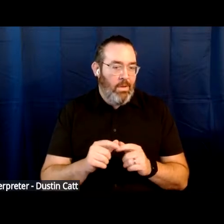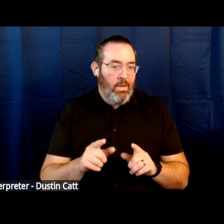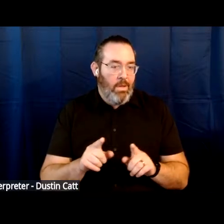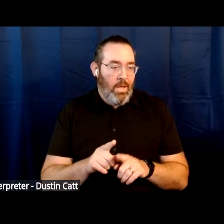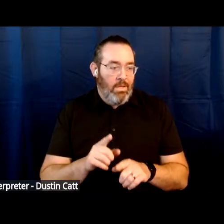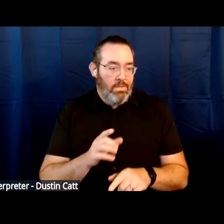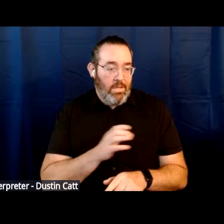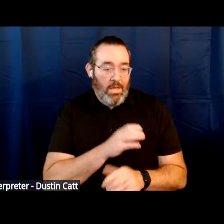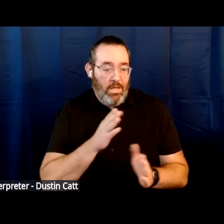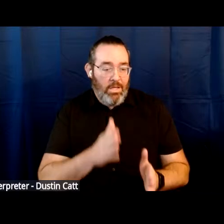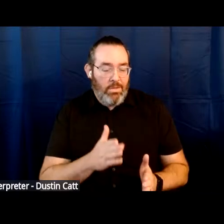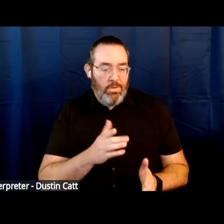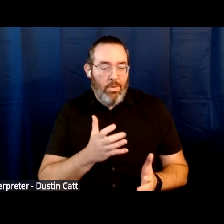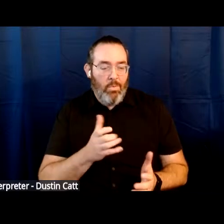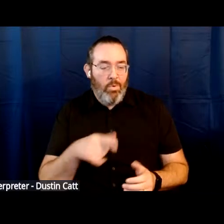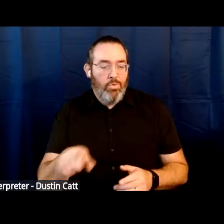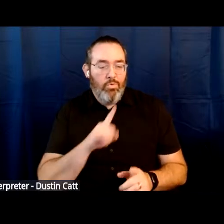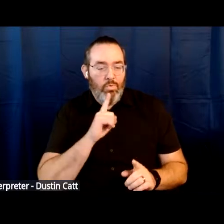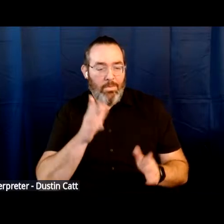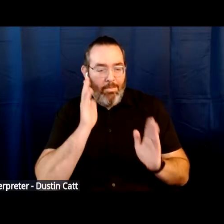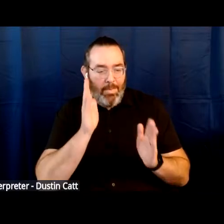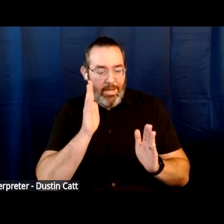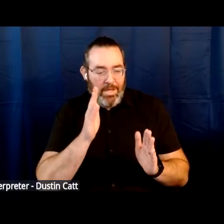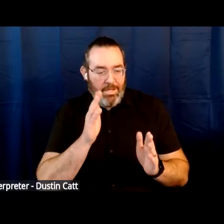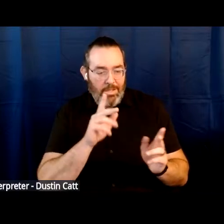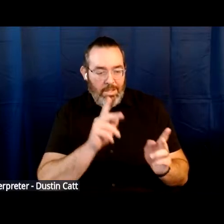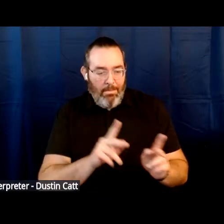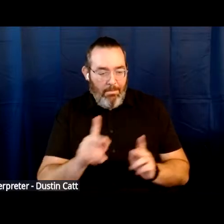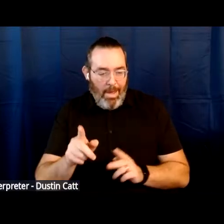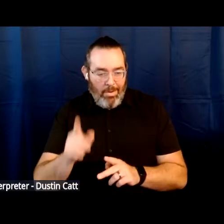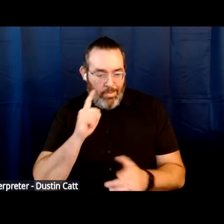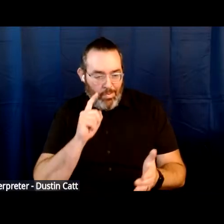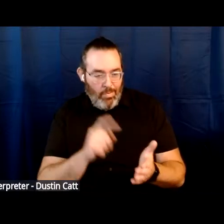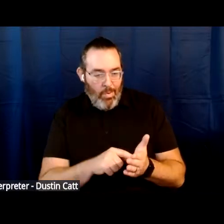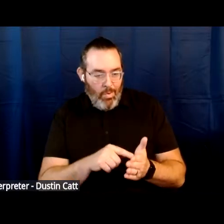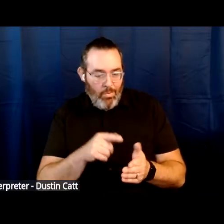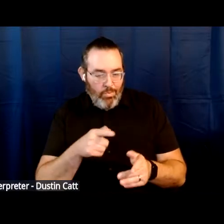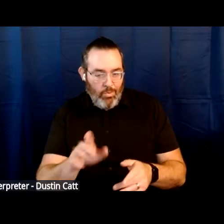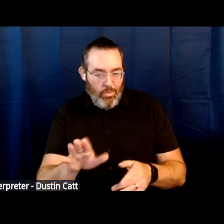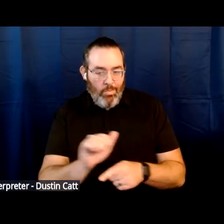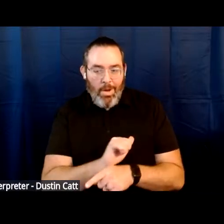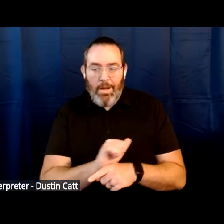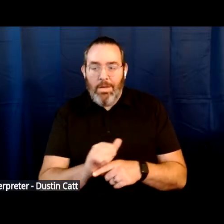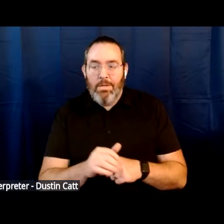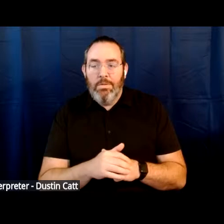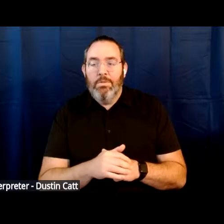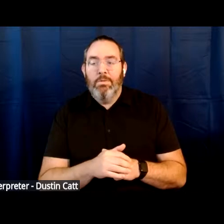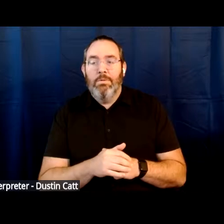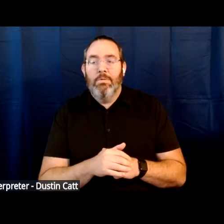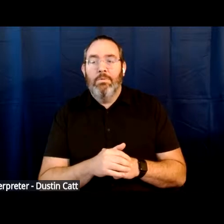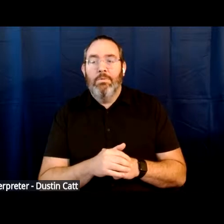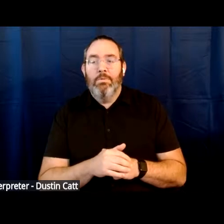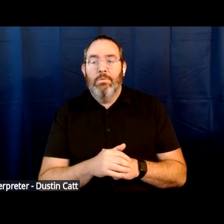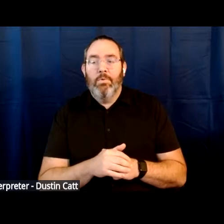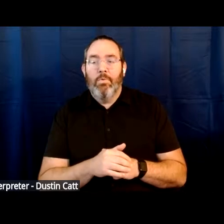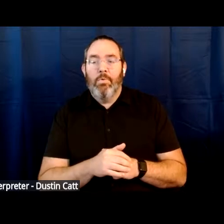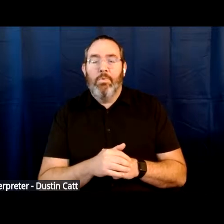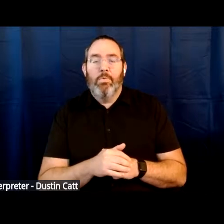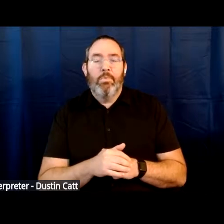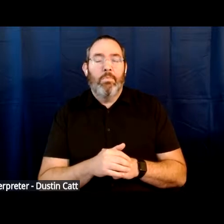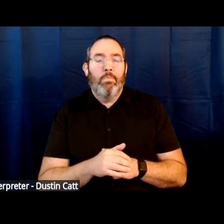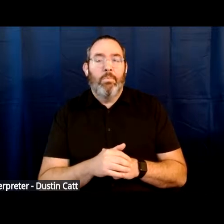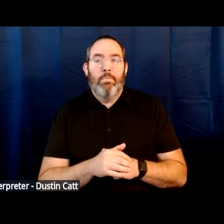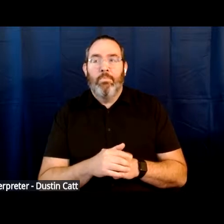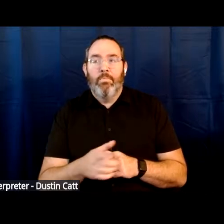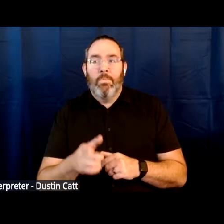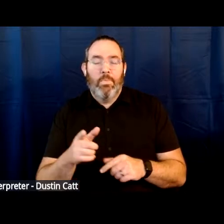attention to the pattern you're seeing in your practices about people having side effects that they